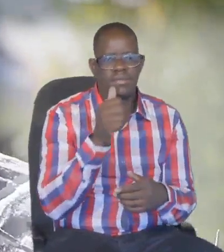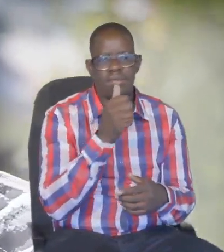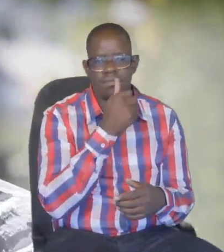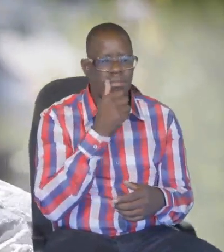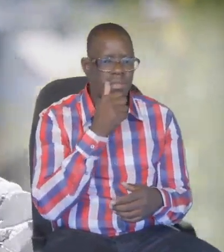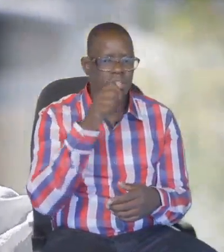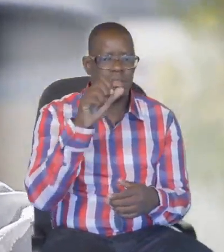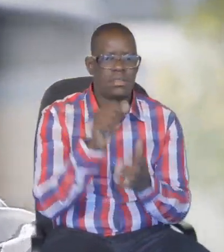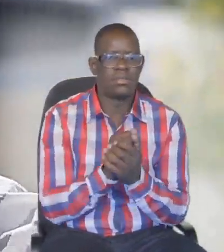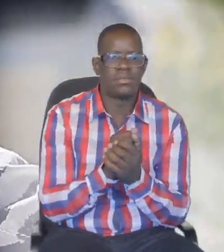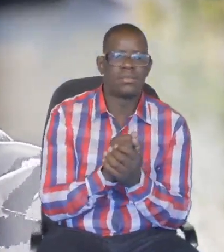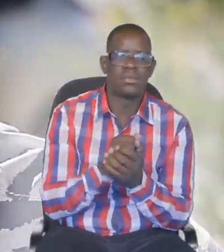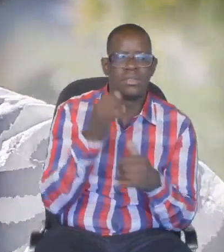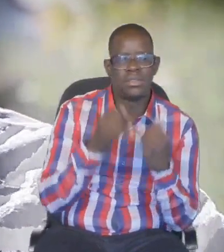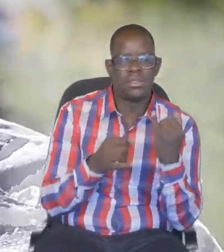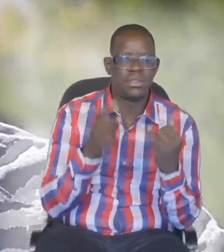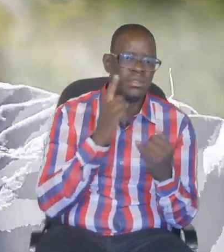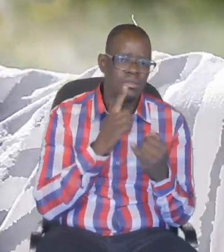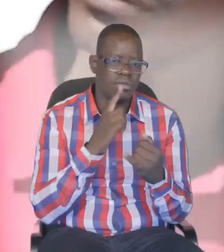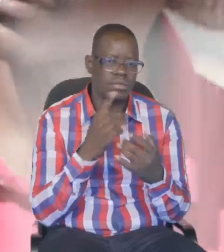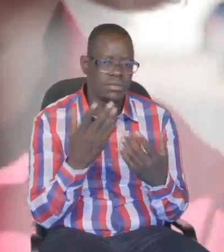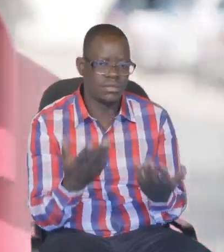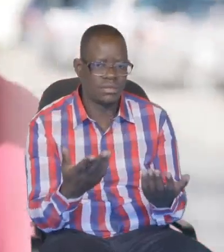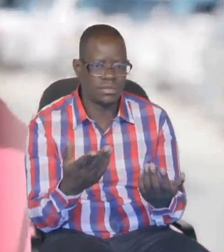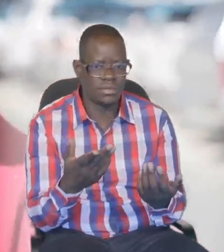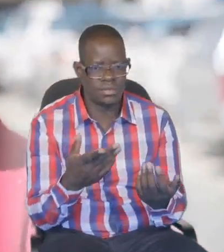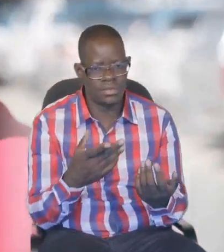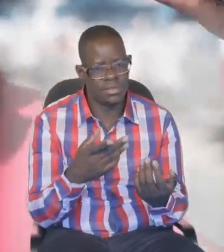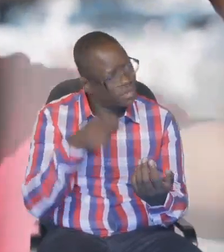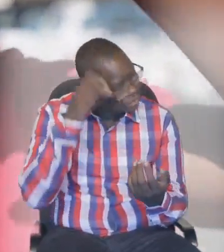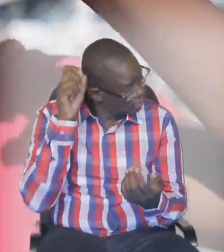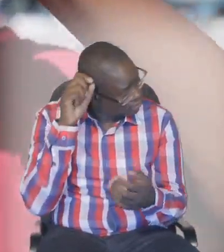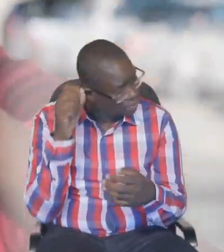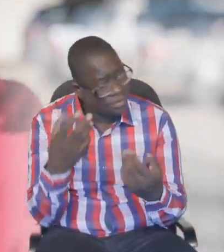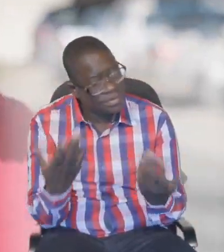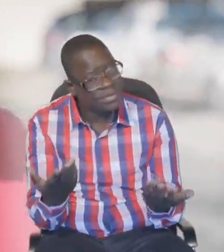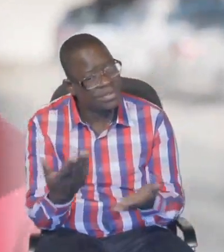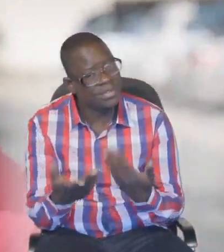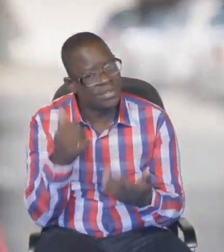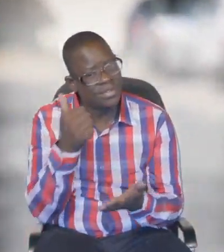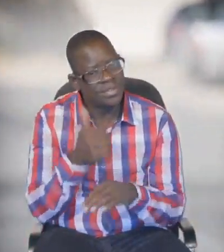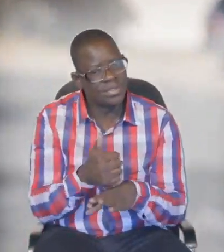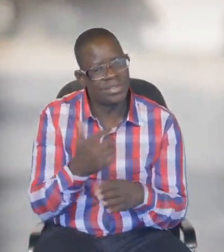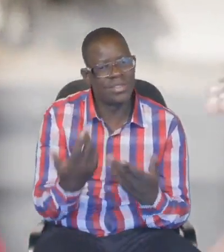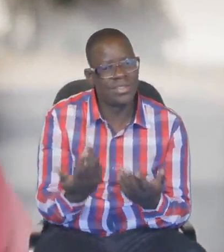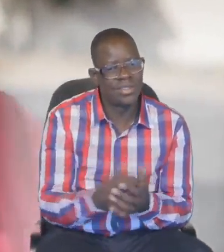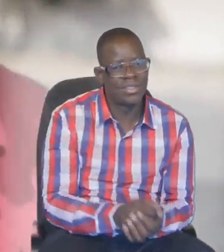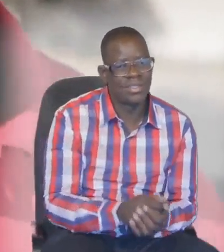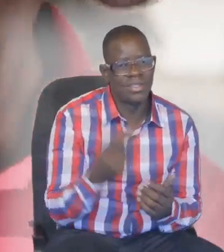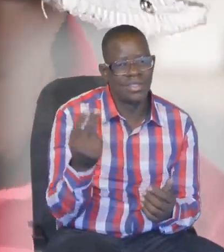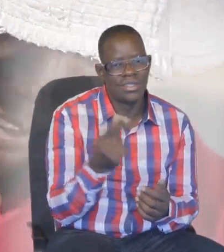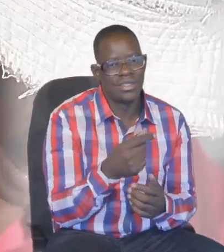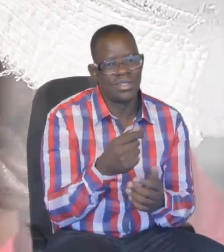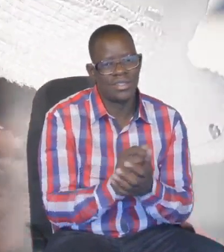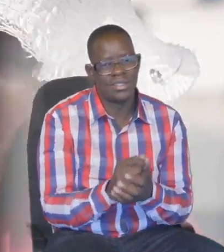control accounts. If we are lucky, we might get a haircut because you look like you need one, bro. I need some chewing up today. Uh, I was by Edgar's. I